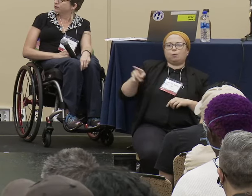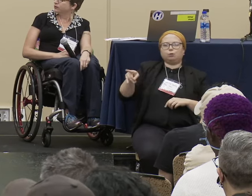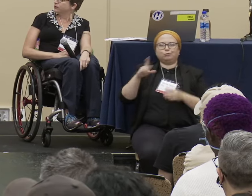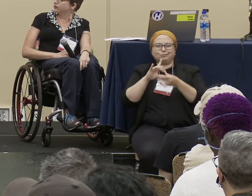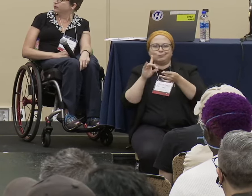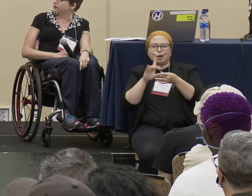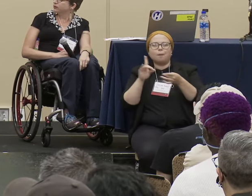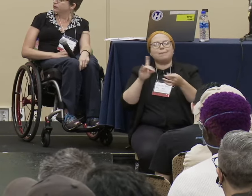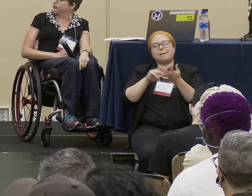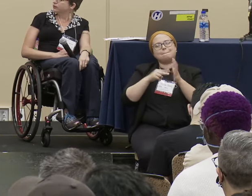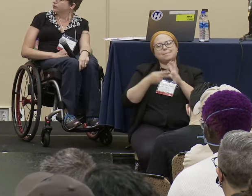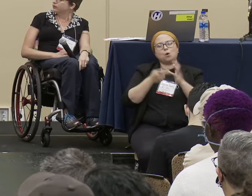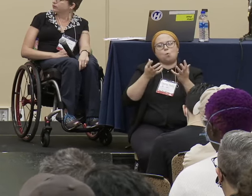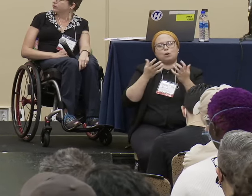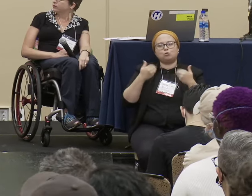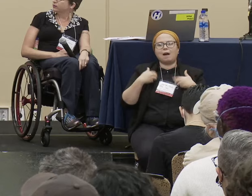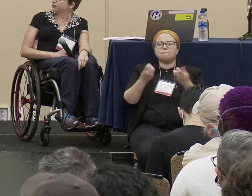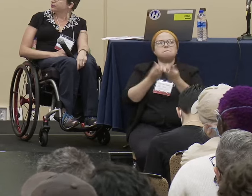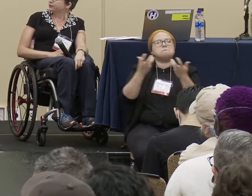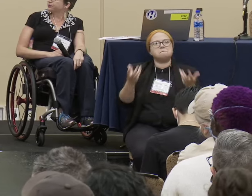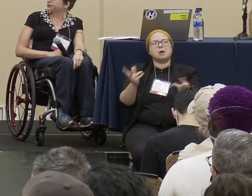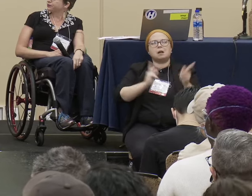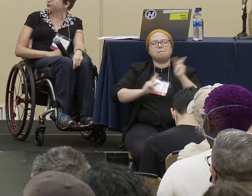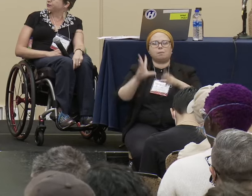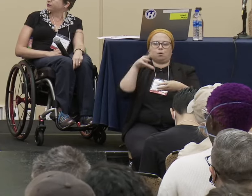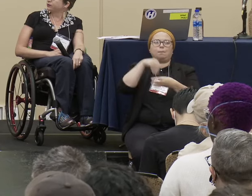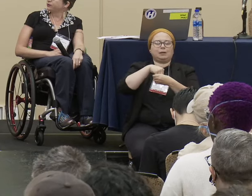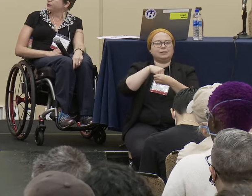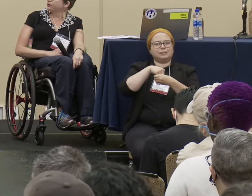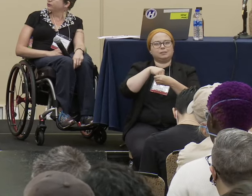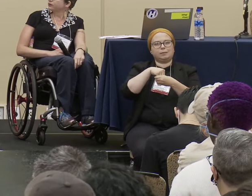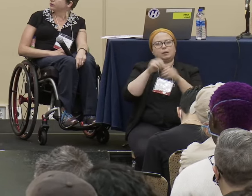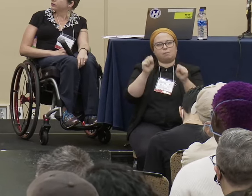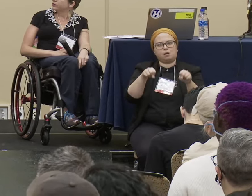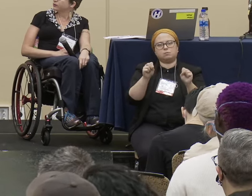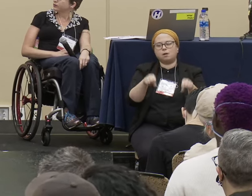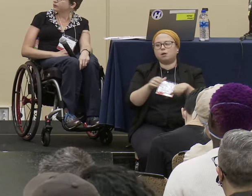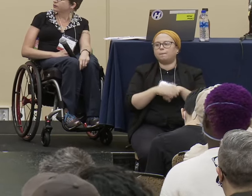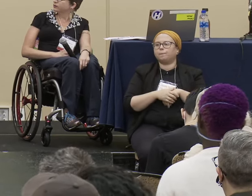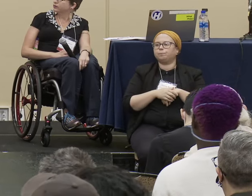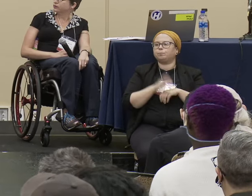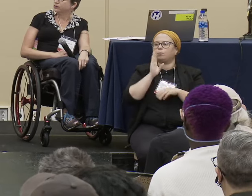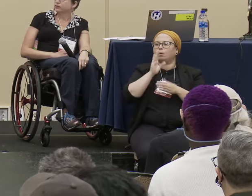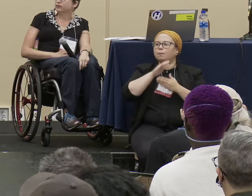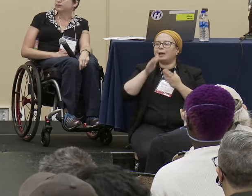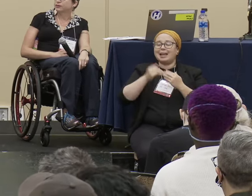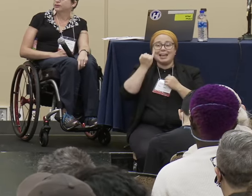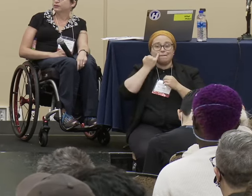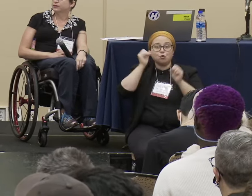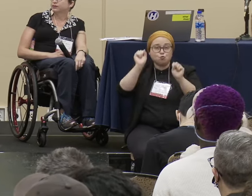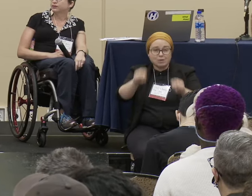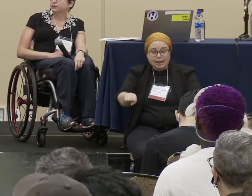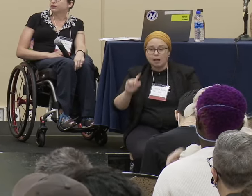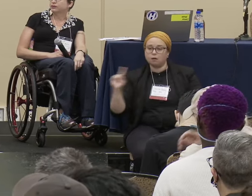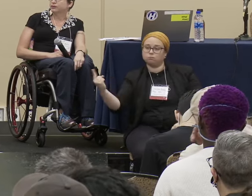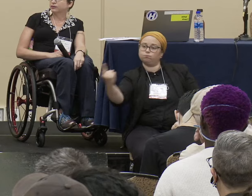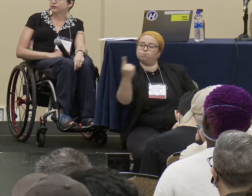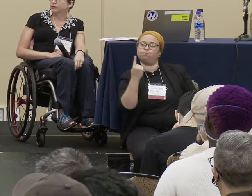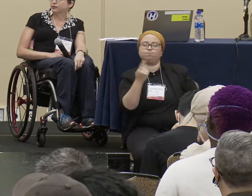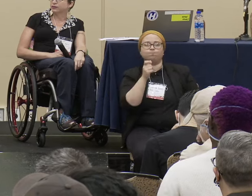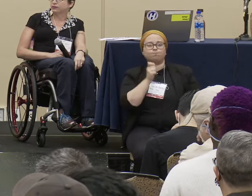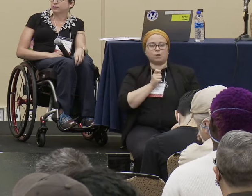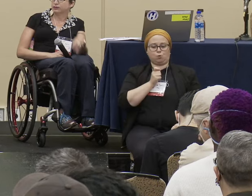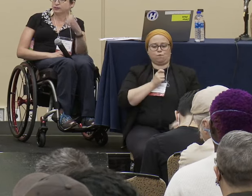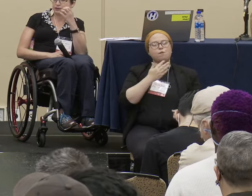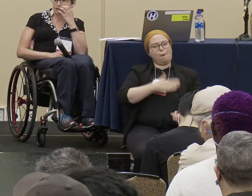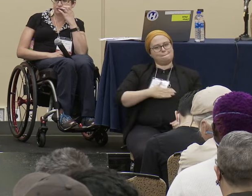much full participation in the room as possible. I'll conclude by just saying that if you can make it to the microphone, please do so. We want to be able to